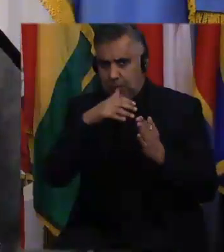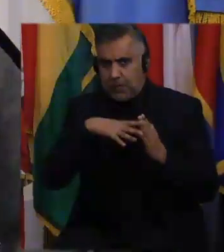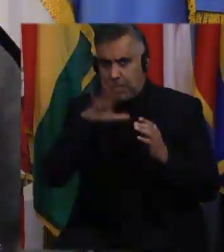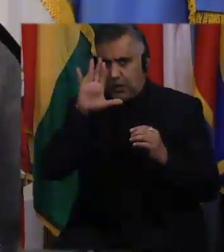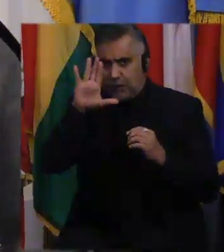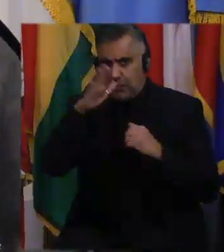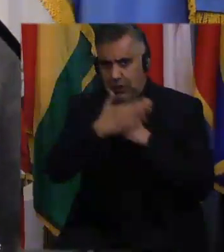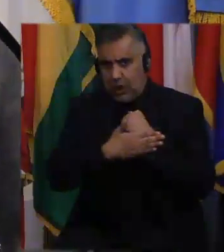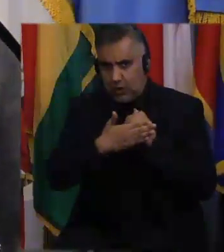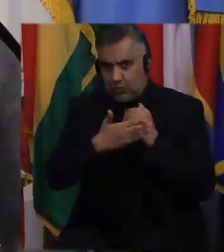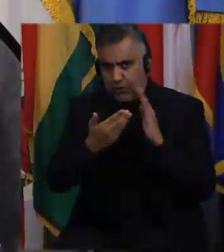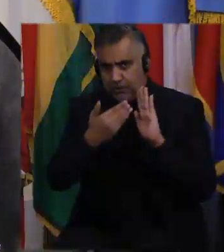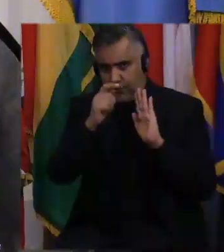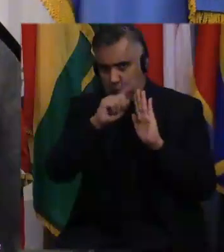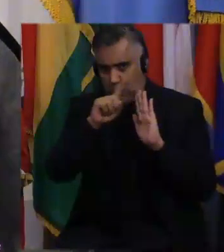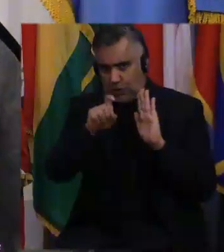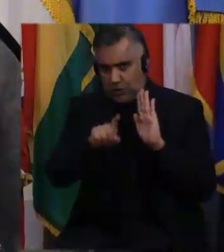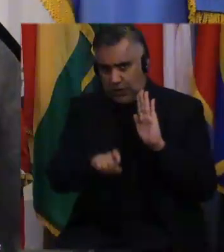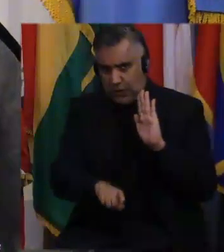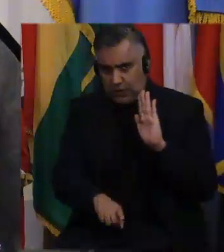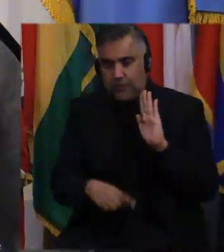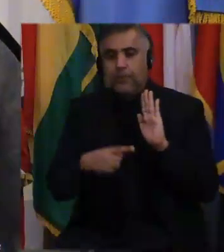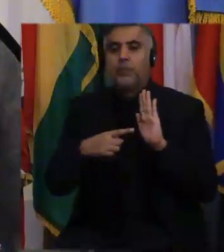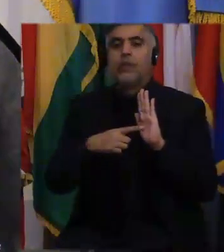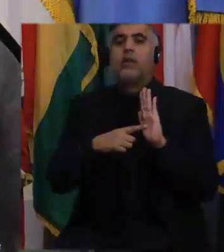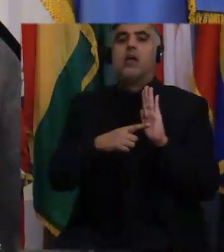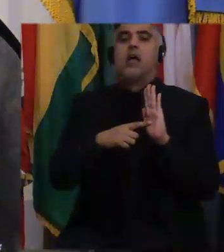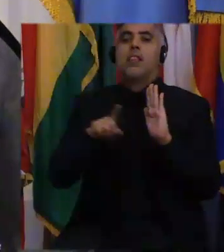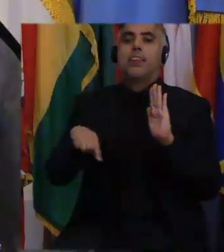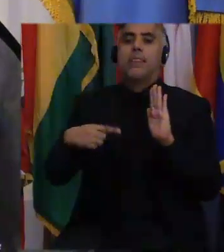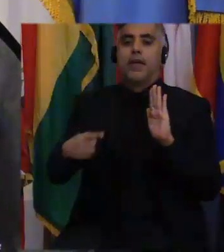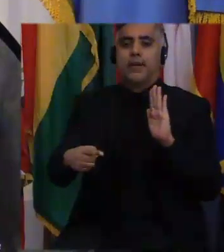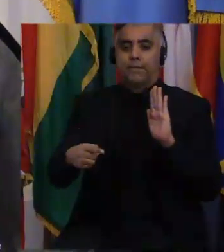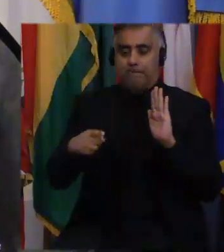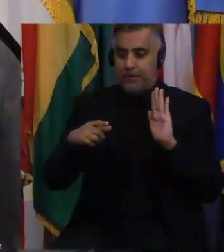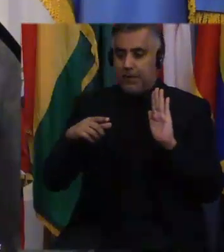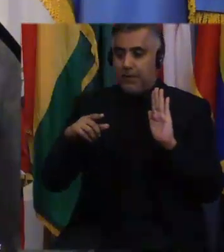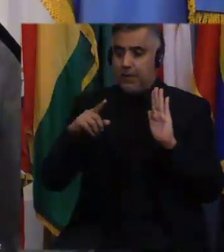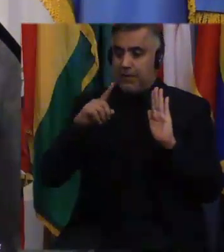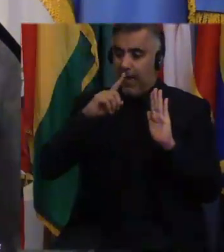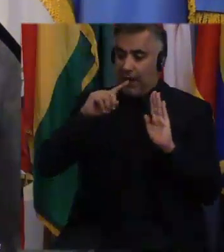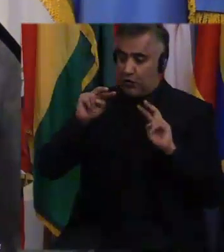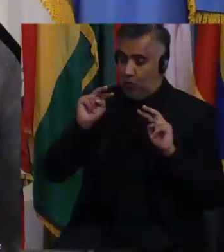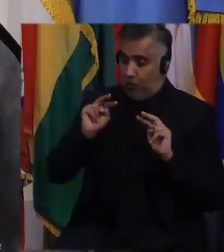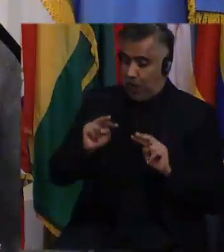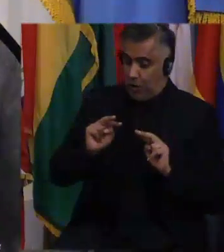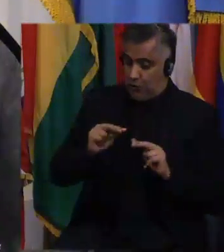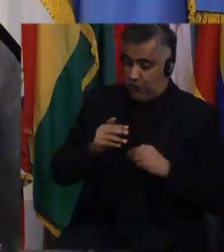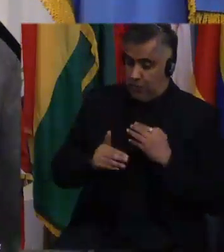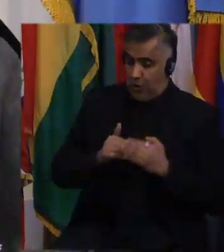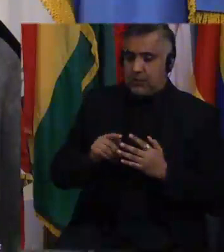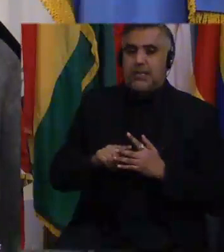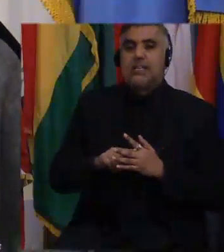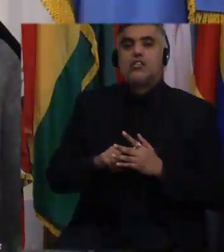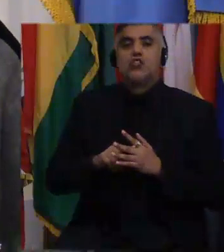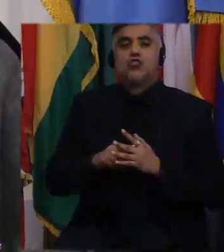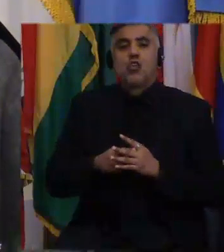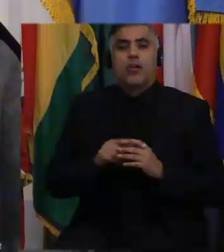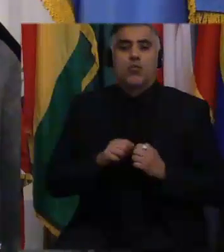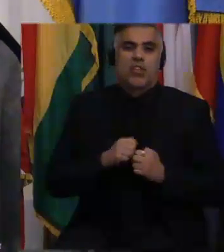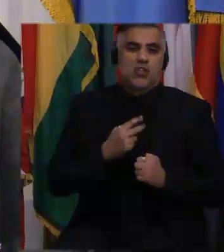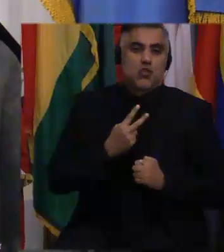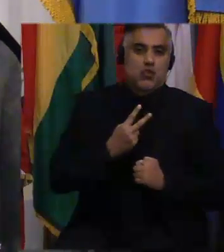the countries. And then the actual monitoring process started with